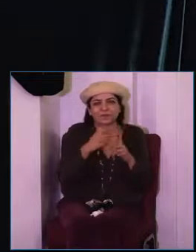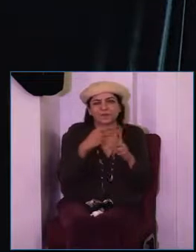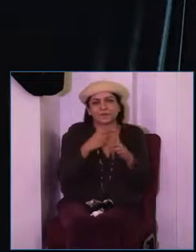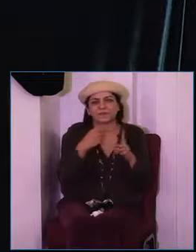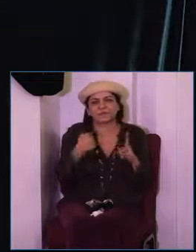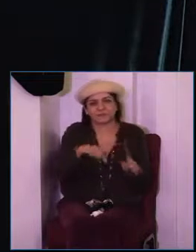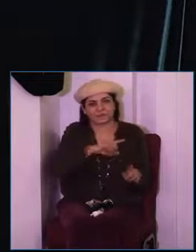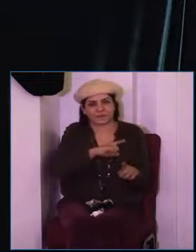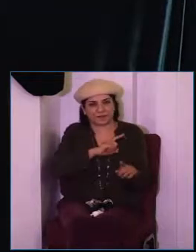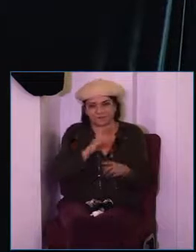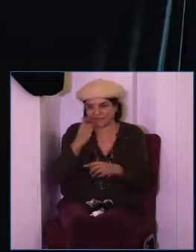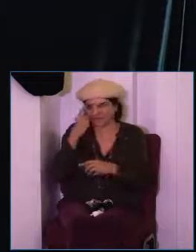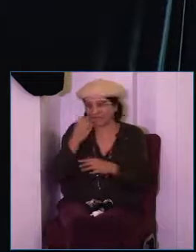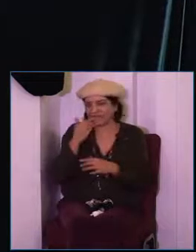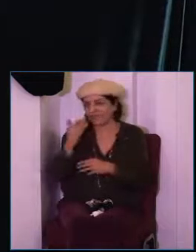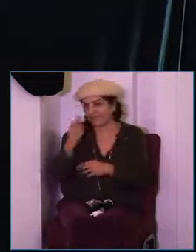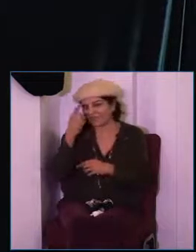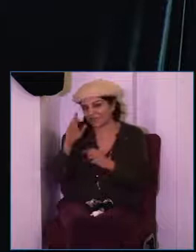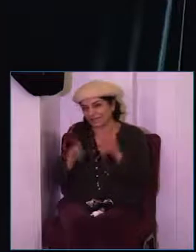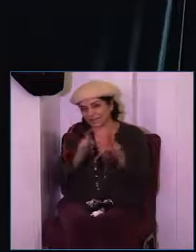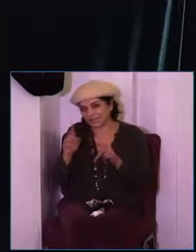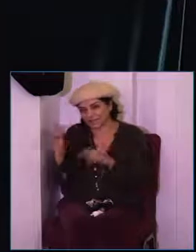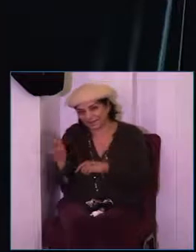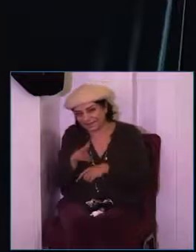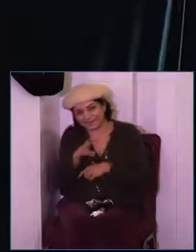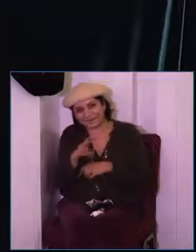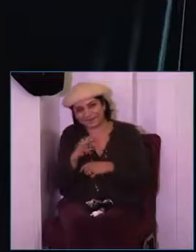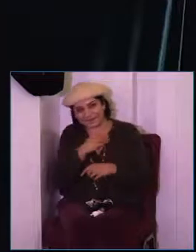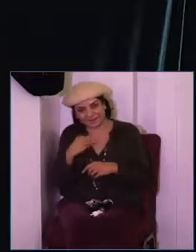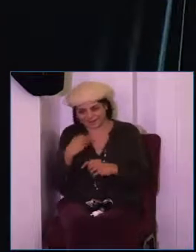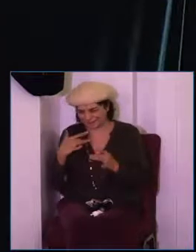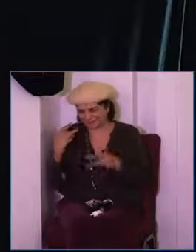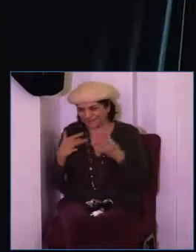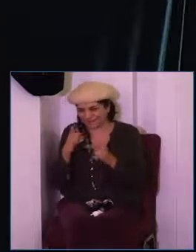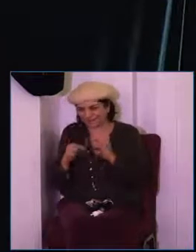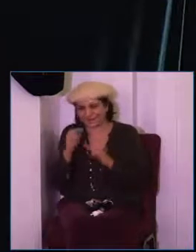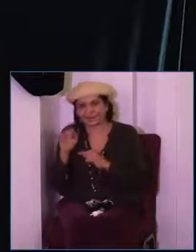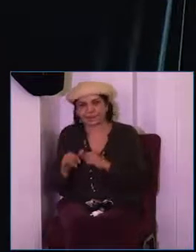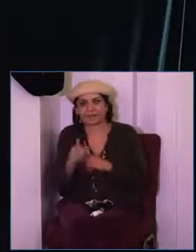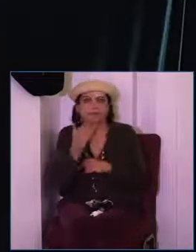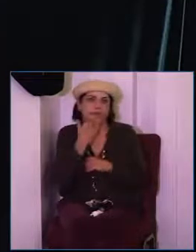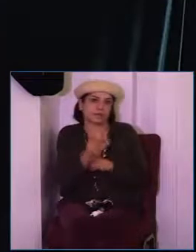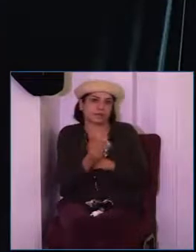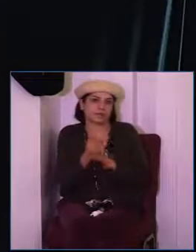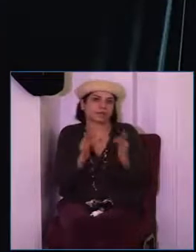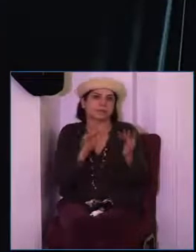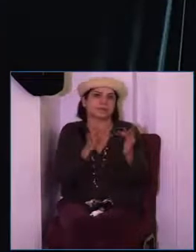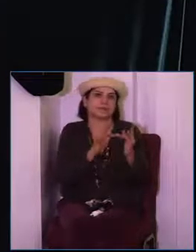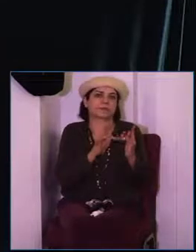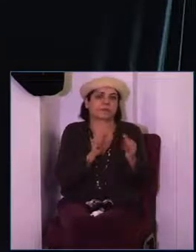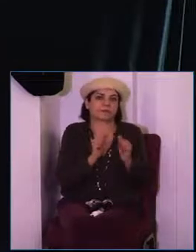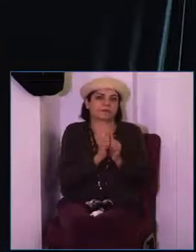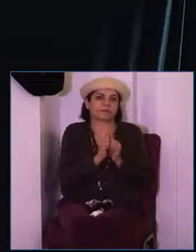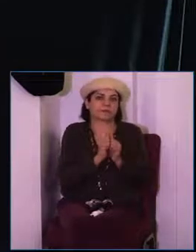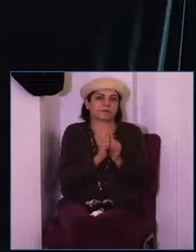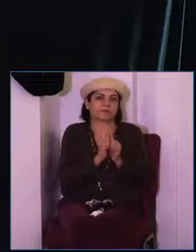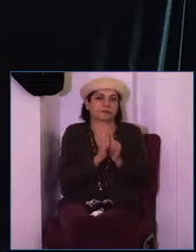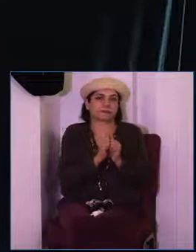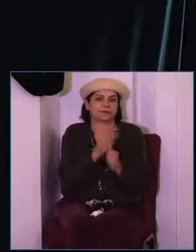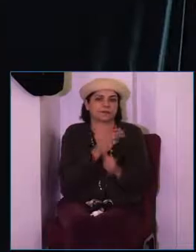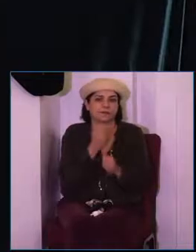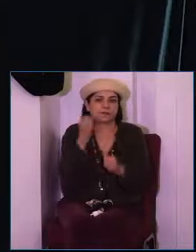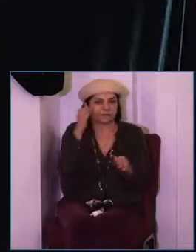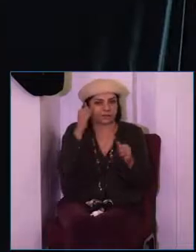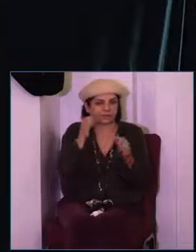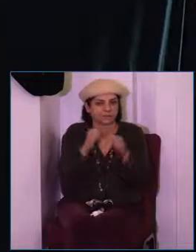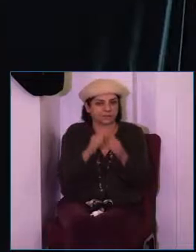that. Thank you for those who have reached out with their memories of Keith Minion this week. We appreciate